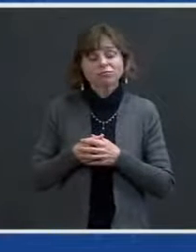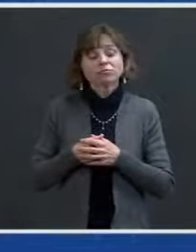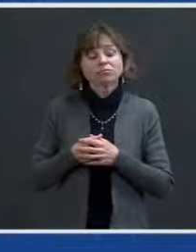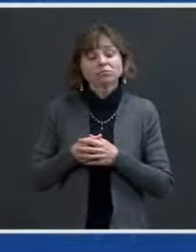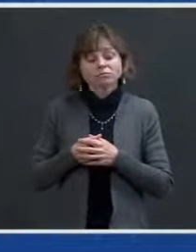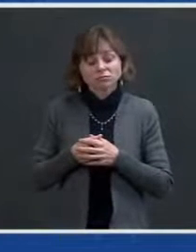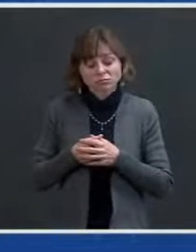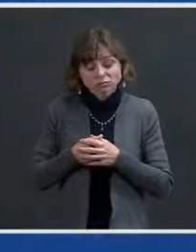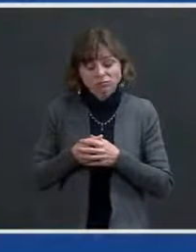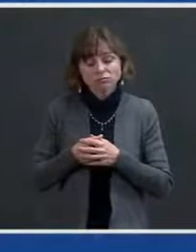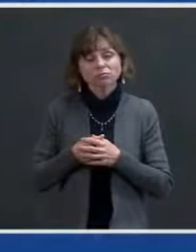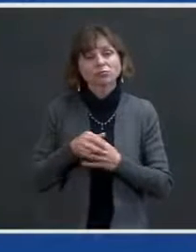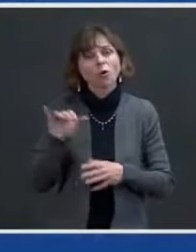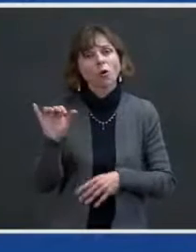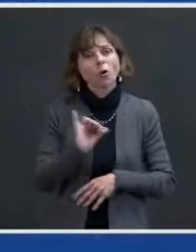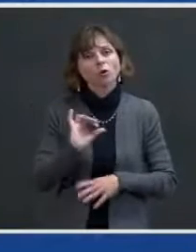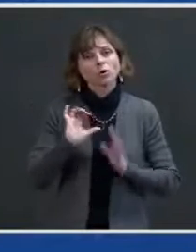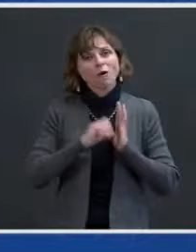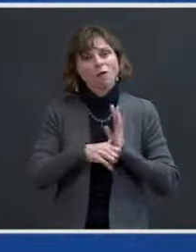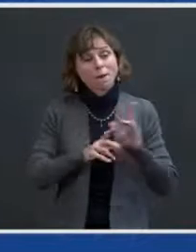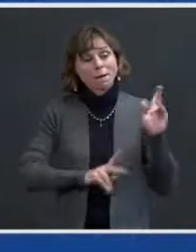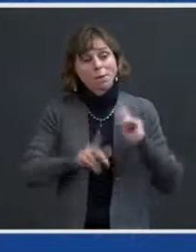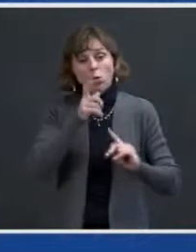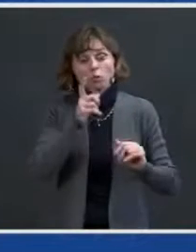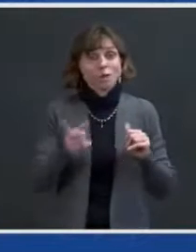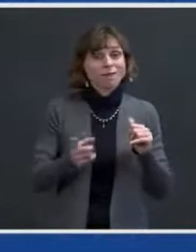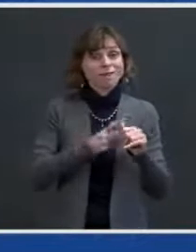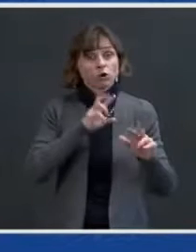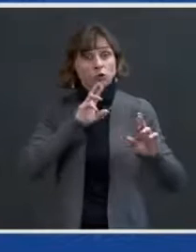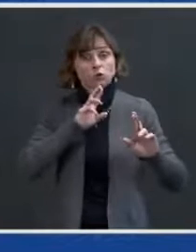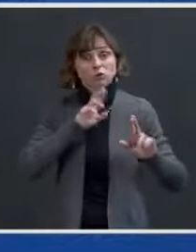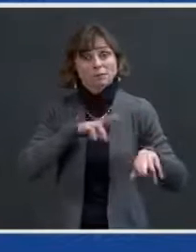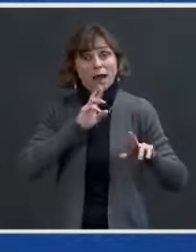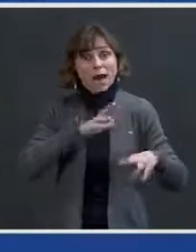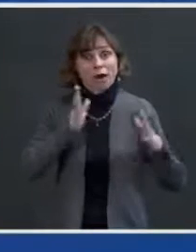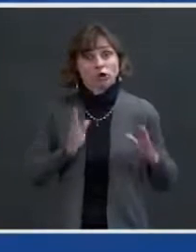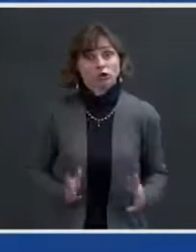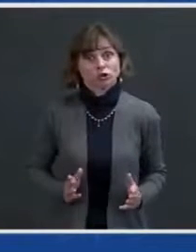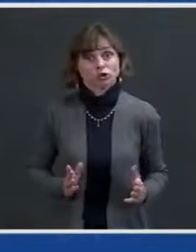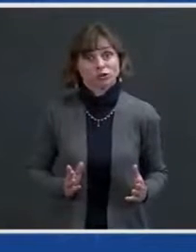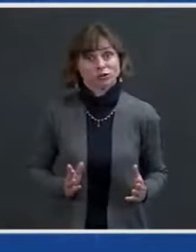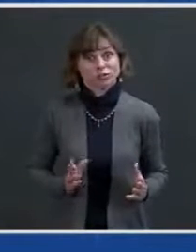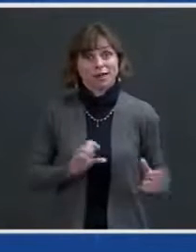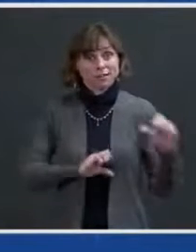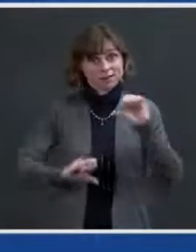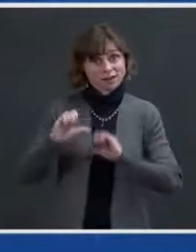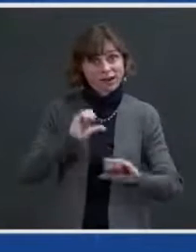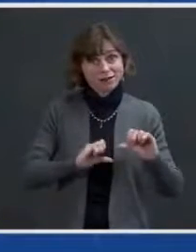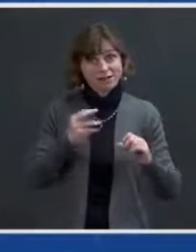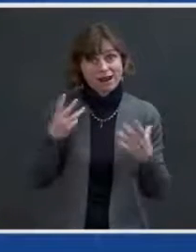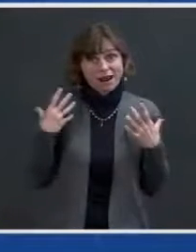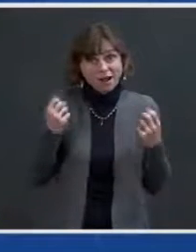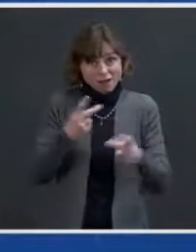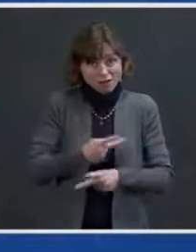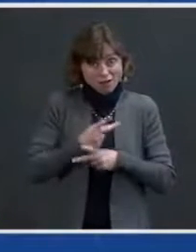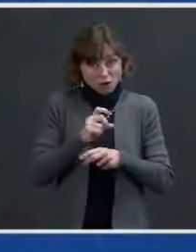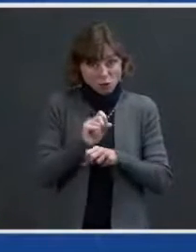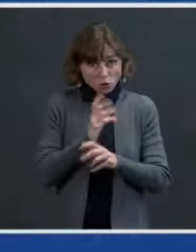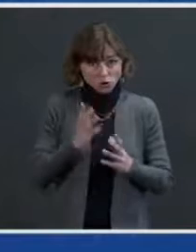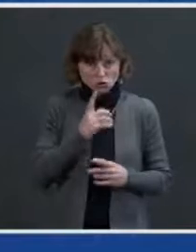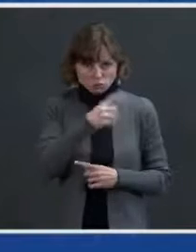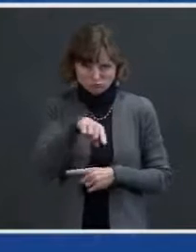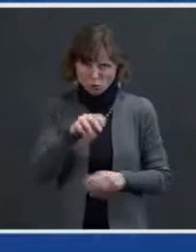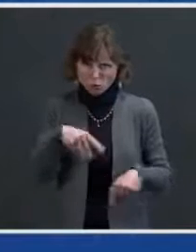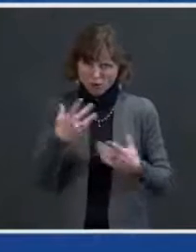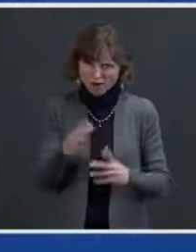first responders, scientists, healthcare workers, and those providing essential community services,